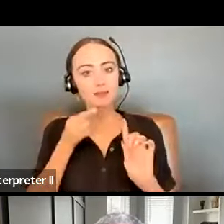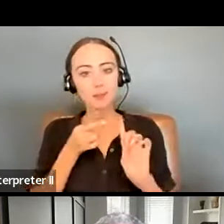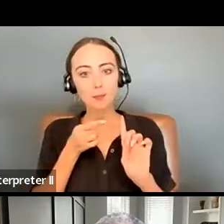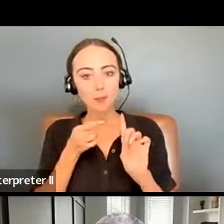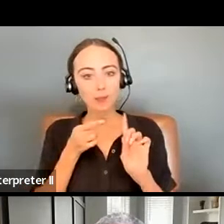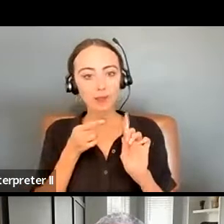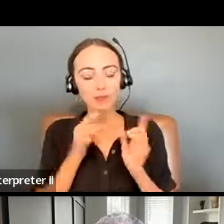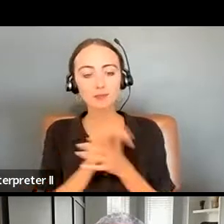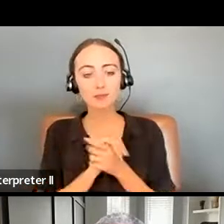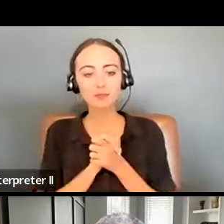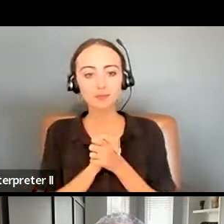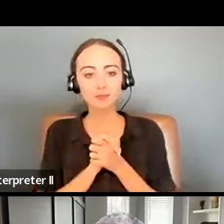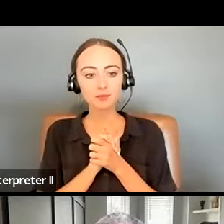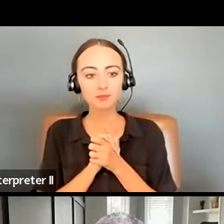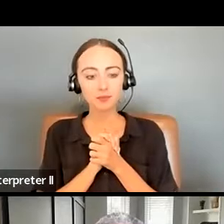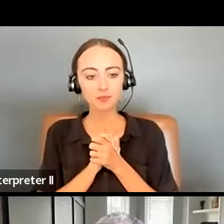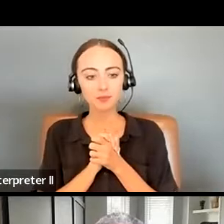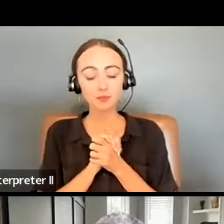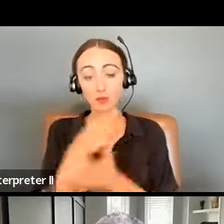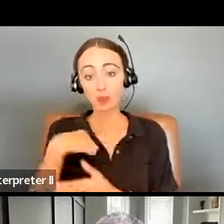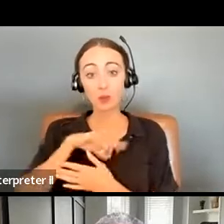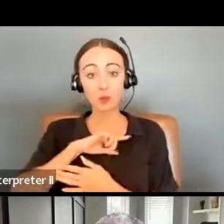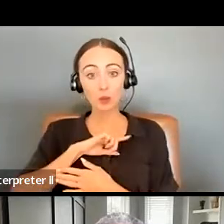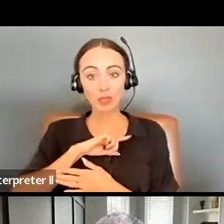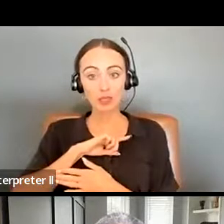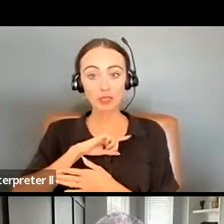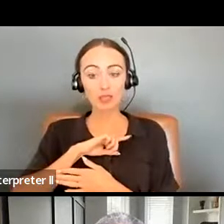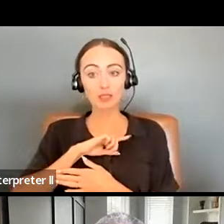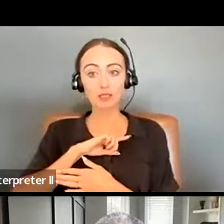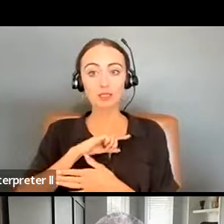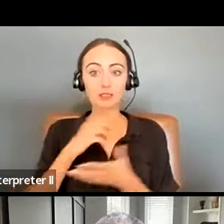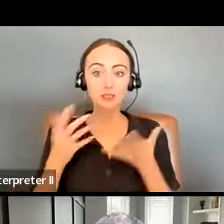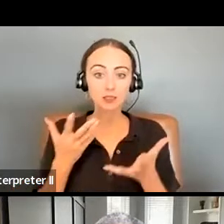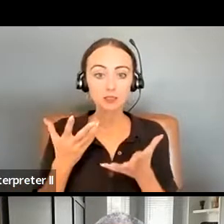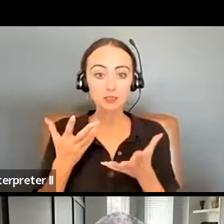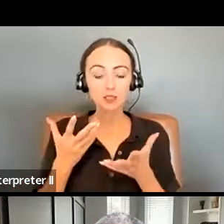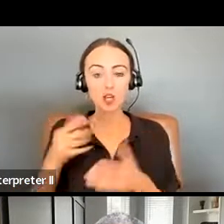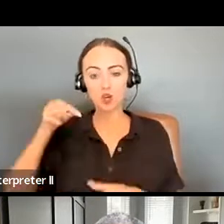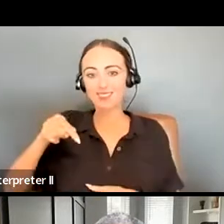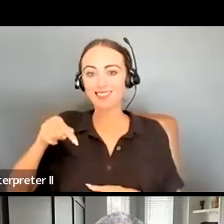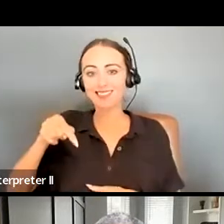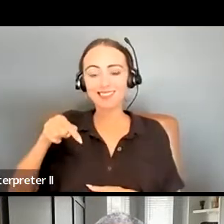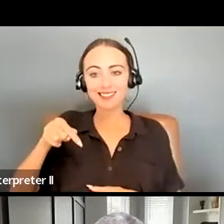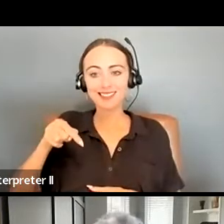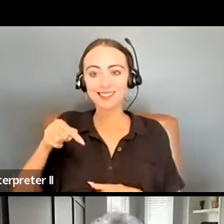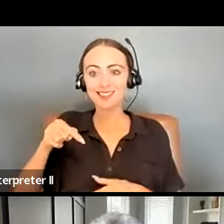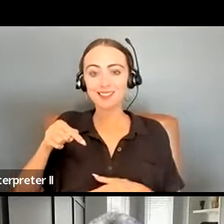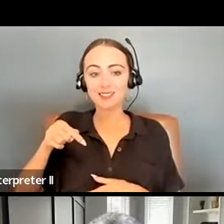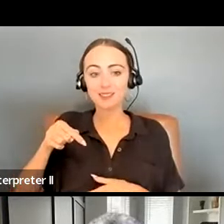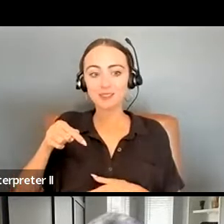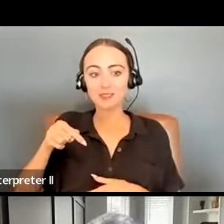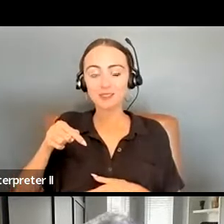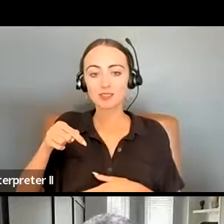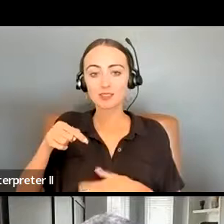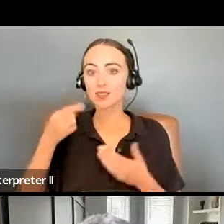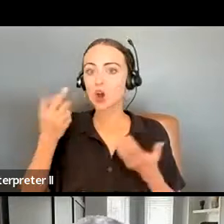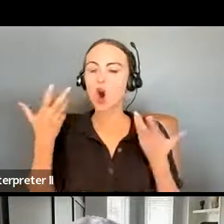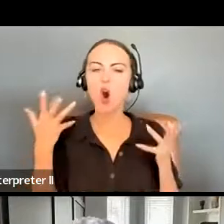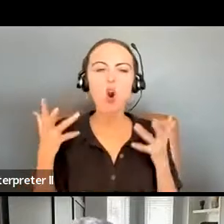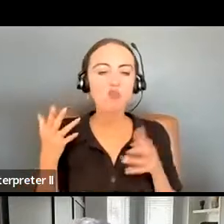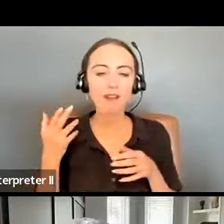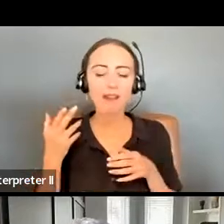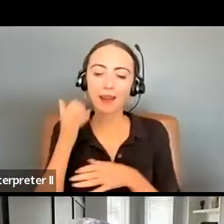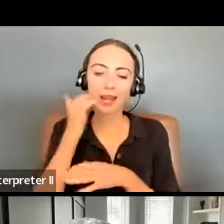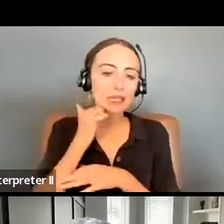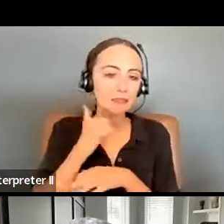in response, in that we are, in a sense, codifying the practices that go on right now.